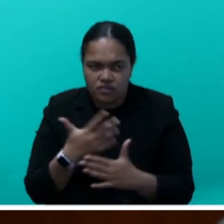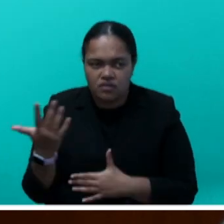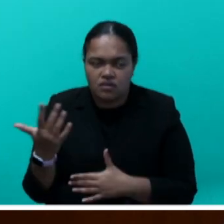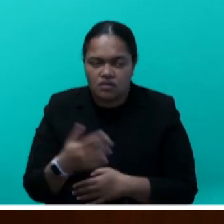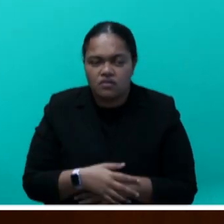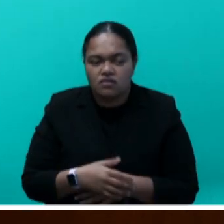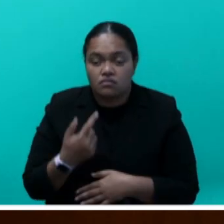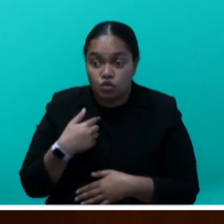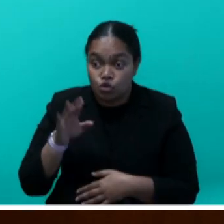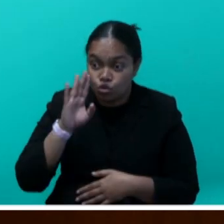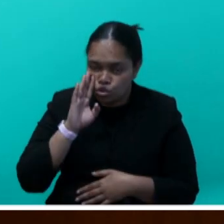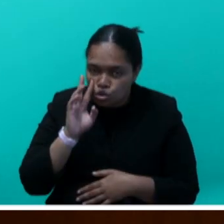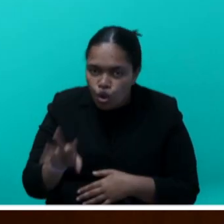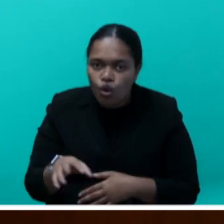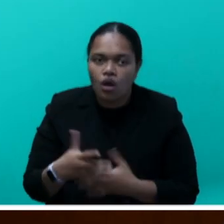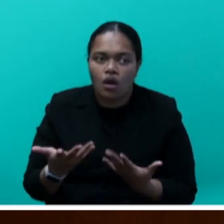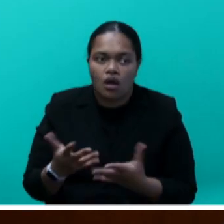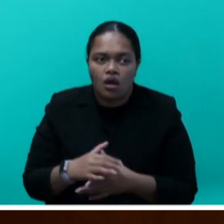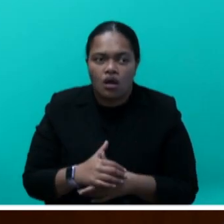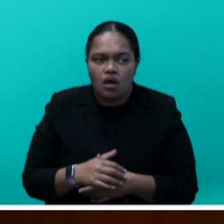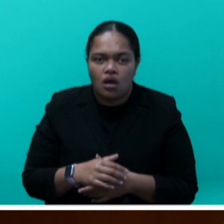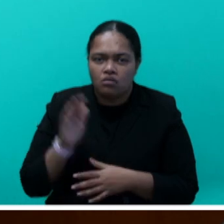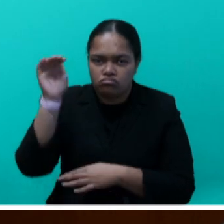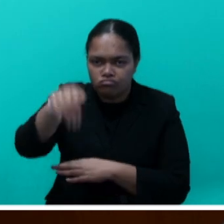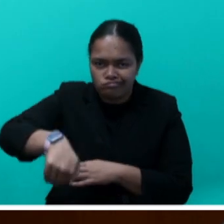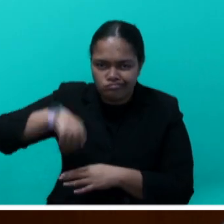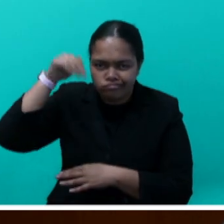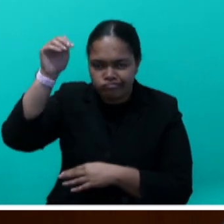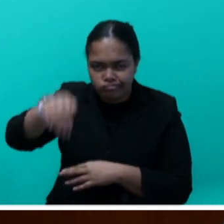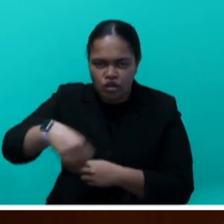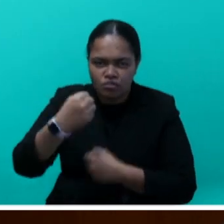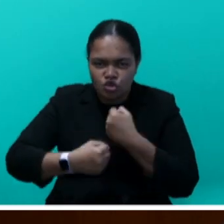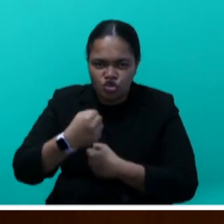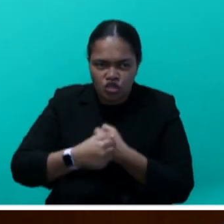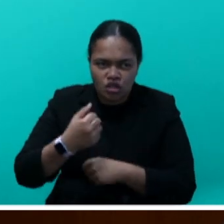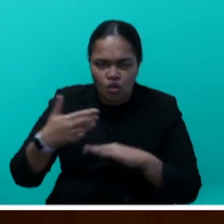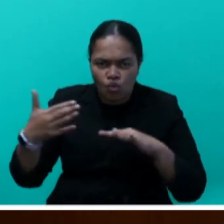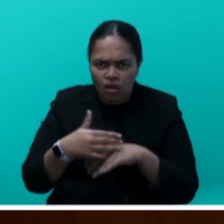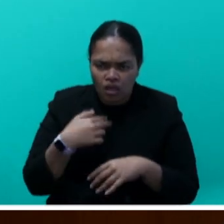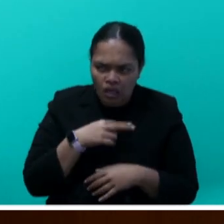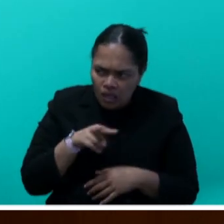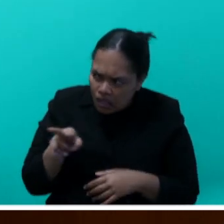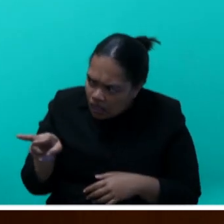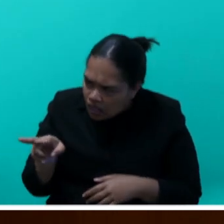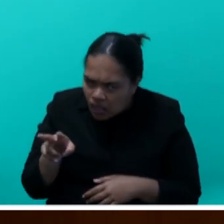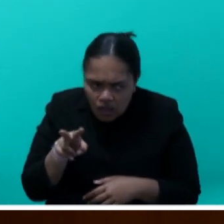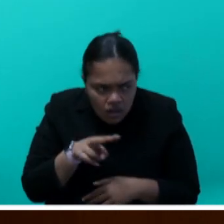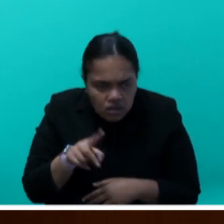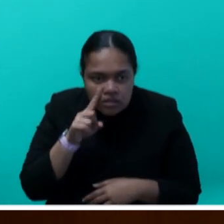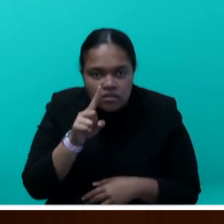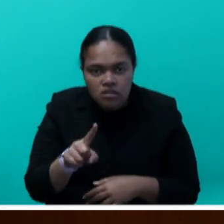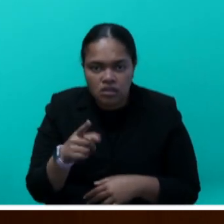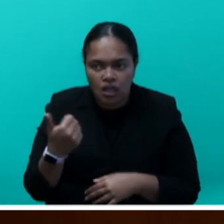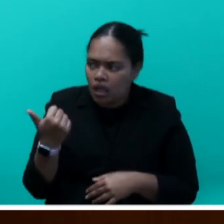Again, I saw cranes and all these machines on the wharf, and I was looking to see if there was any